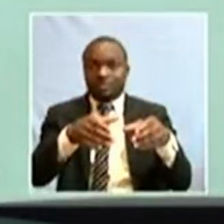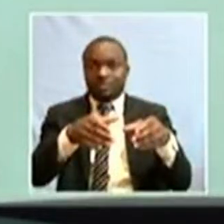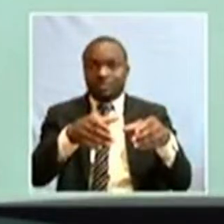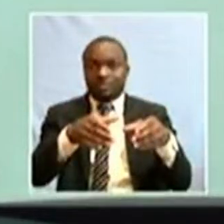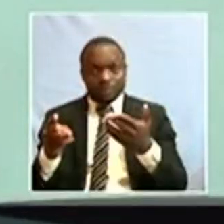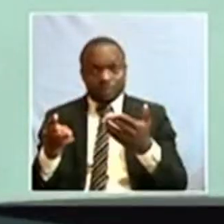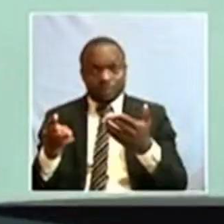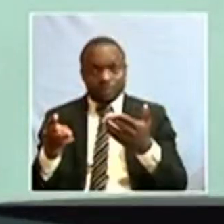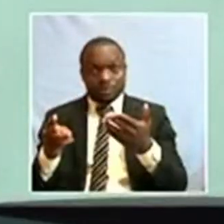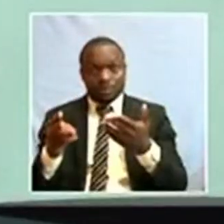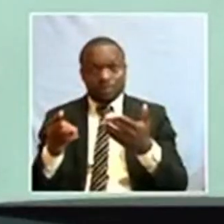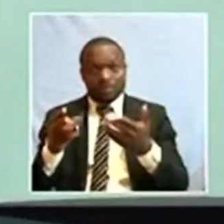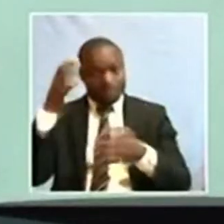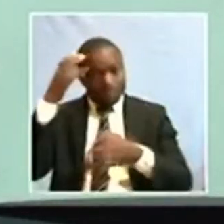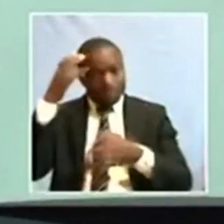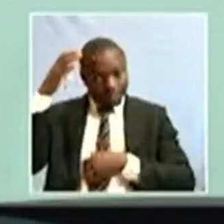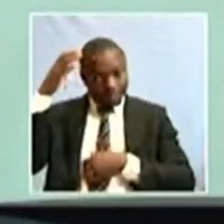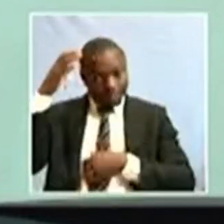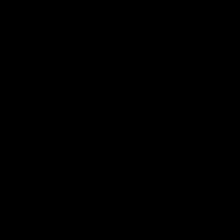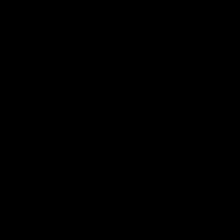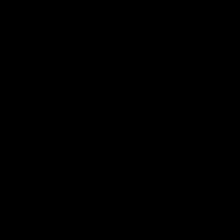Has been devolved but still working at